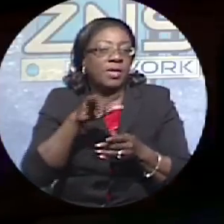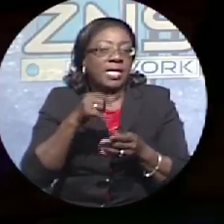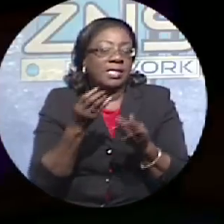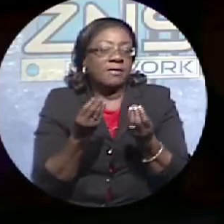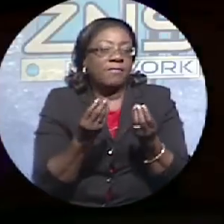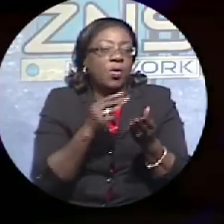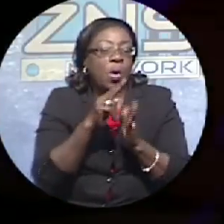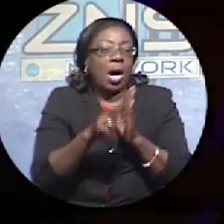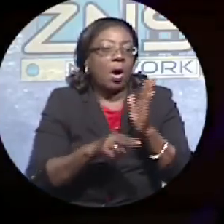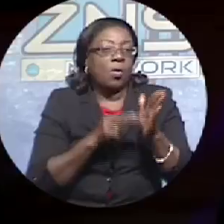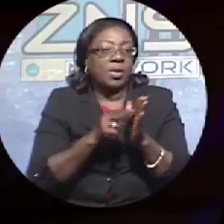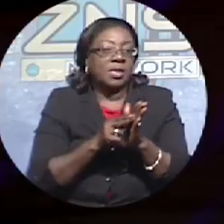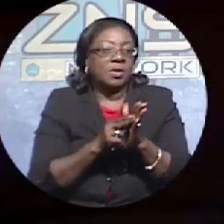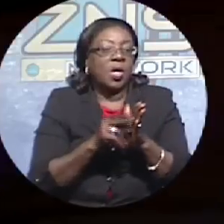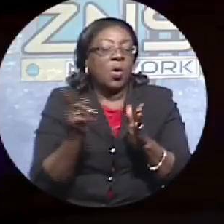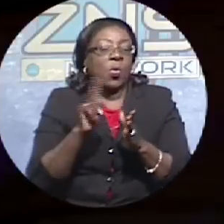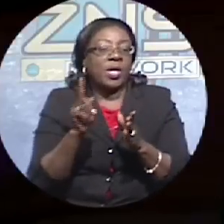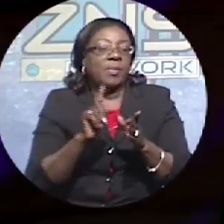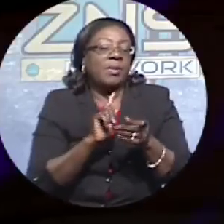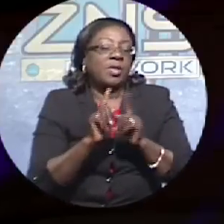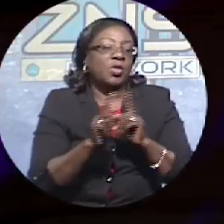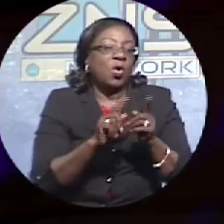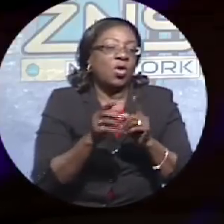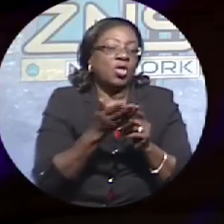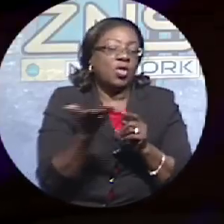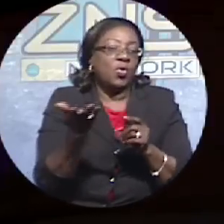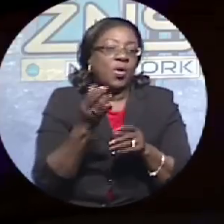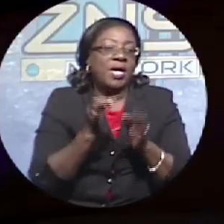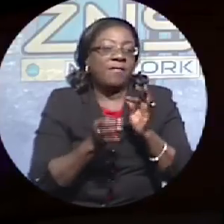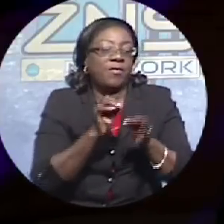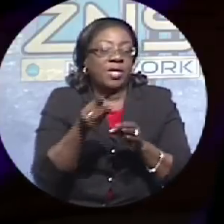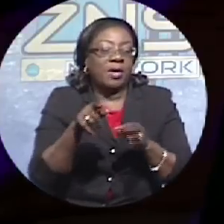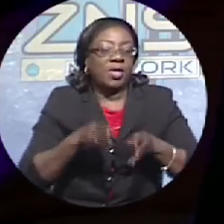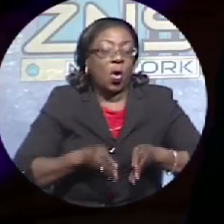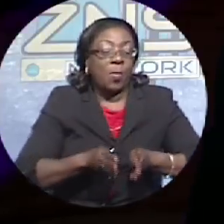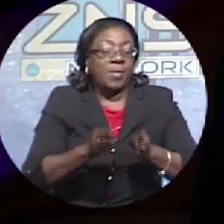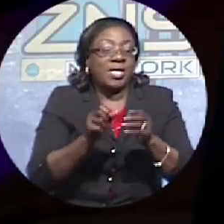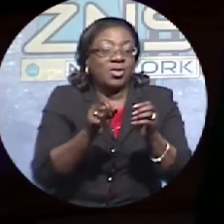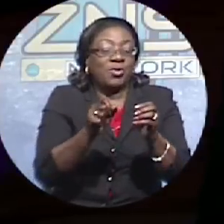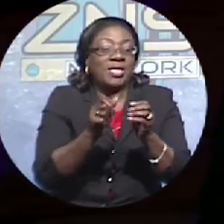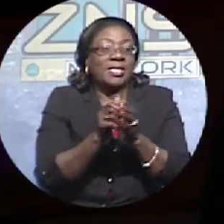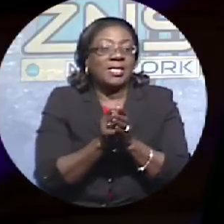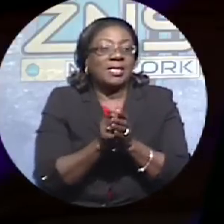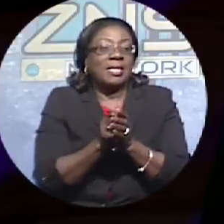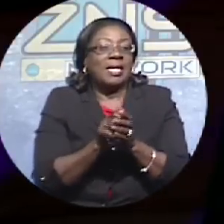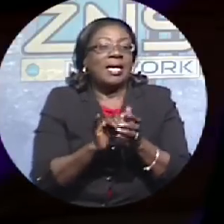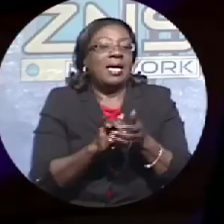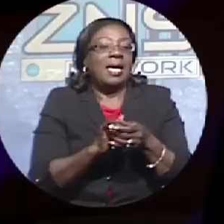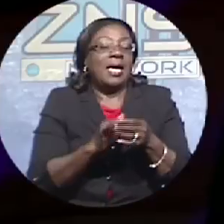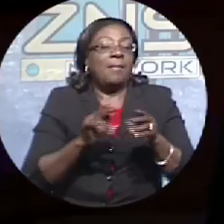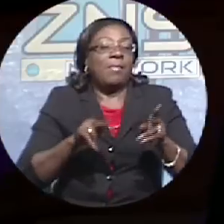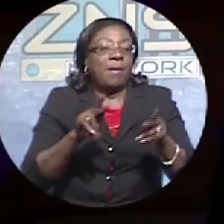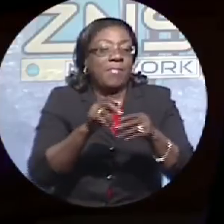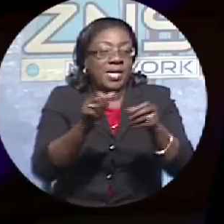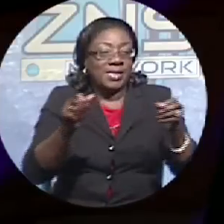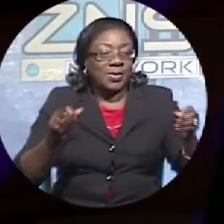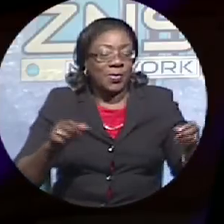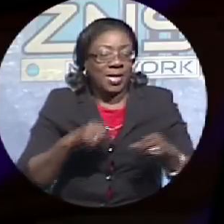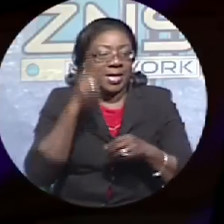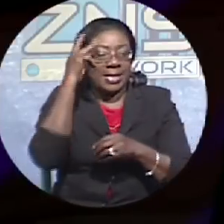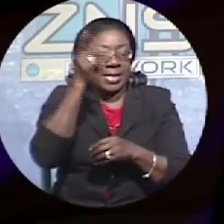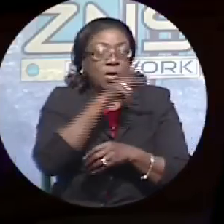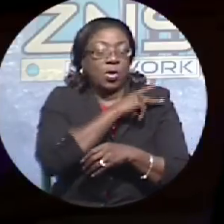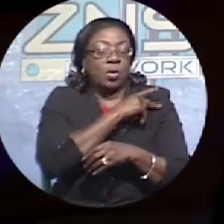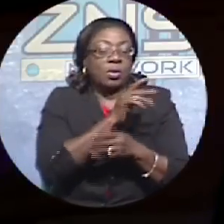few hours, where they'll be able to talk to you about the product and get you to understand more about LTE. In Pompey Square, live in Pompey Square, Candino